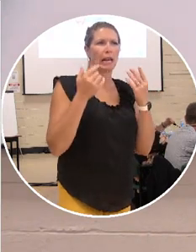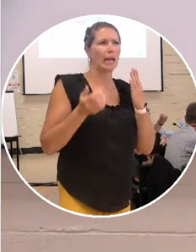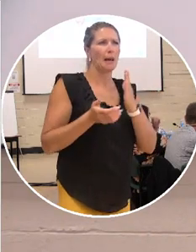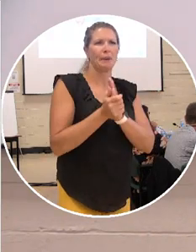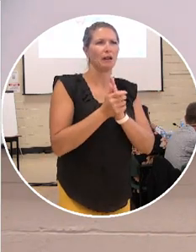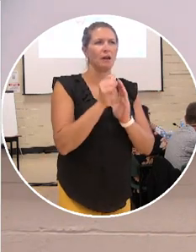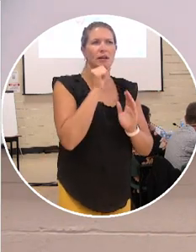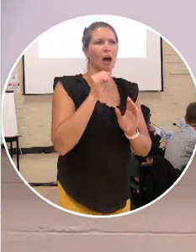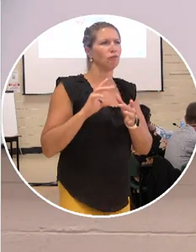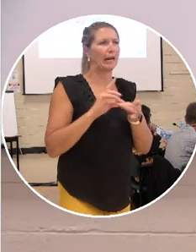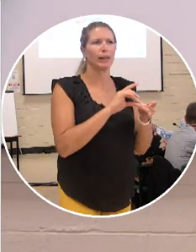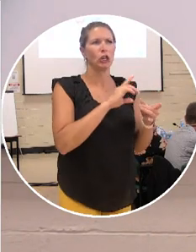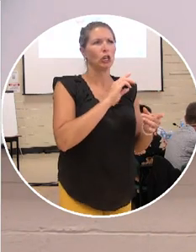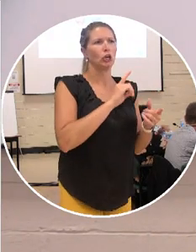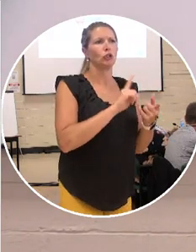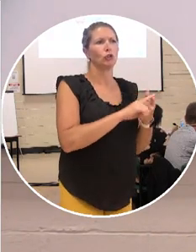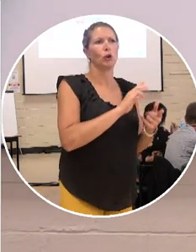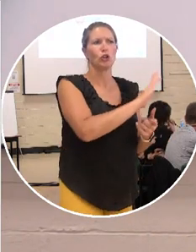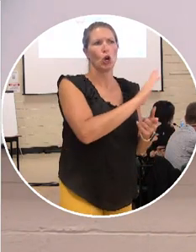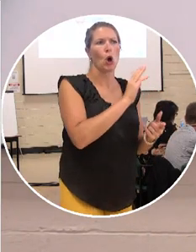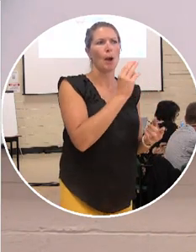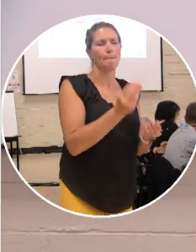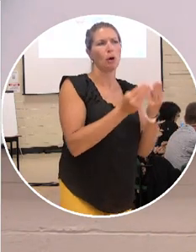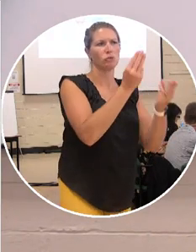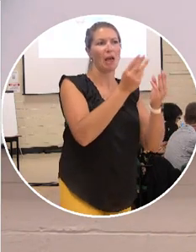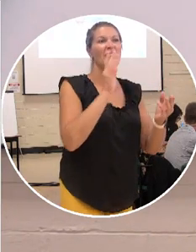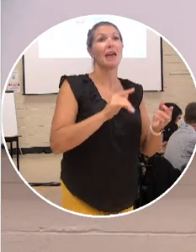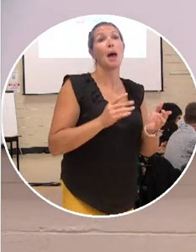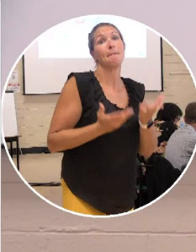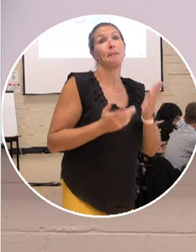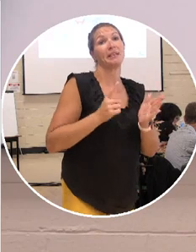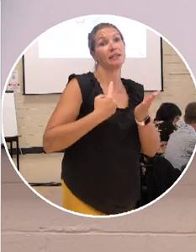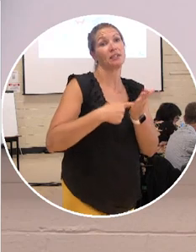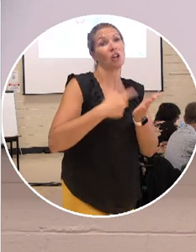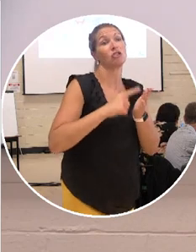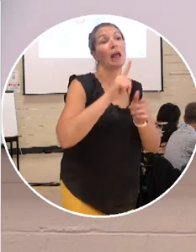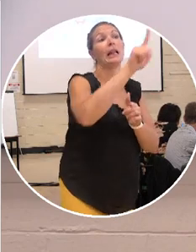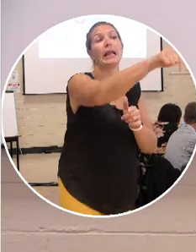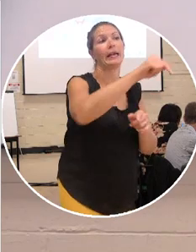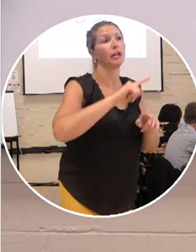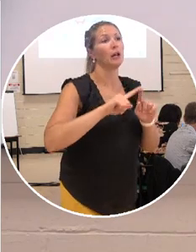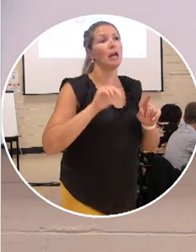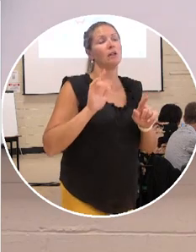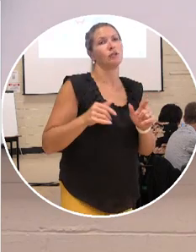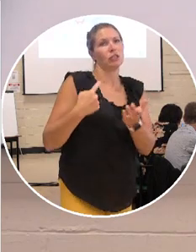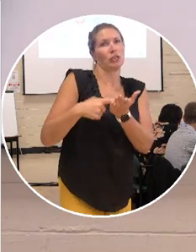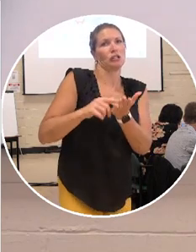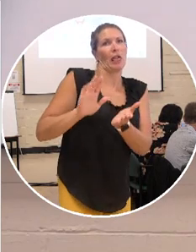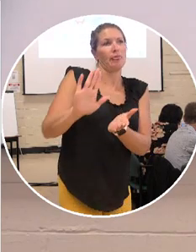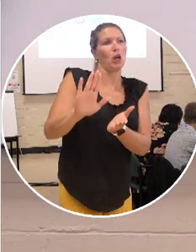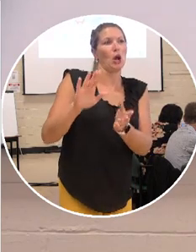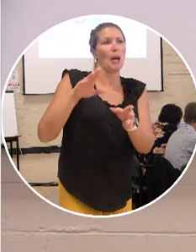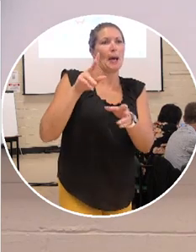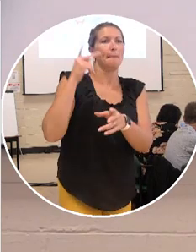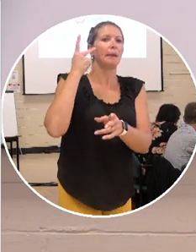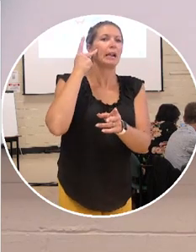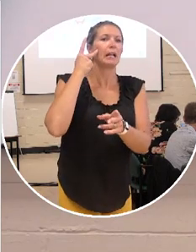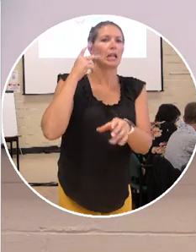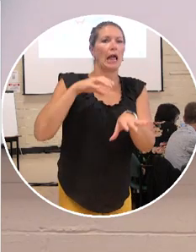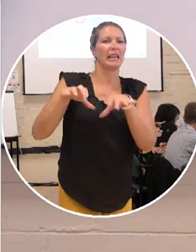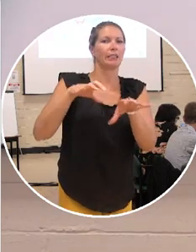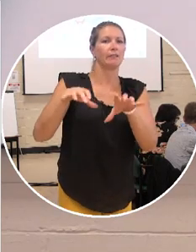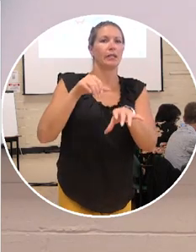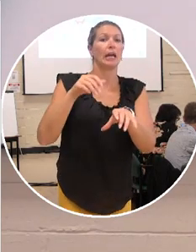That's not in the motion. All right, so that might be further discussion down the road associated with political activity that's acceptable and not acceptable as a